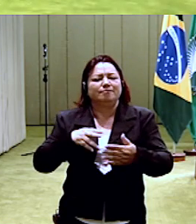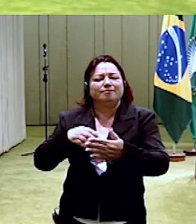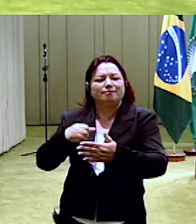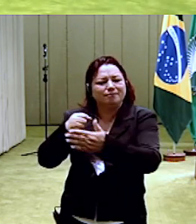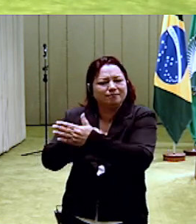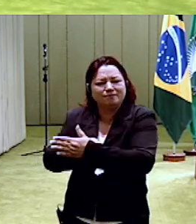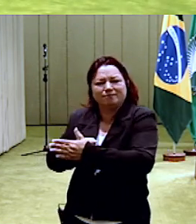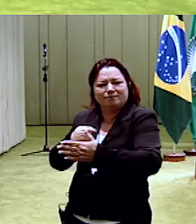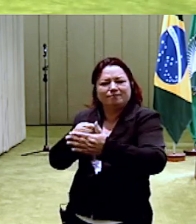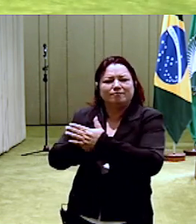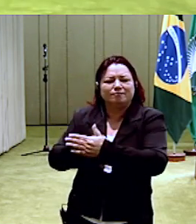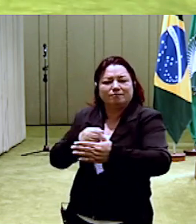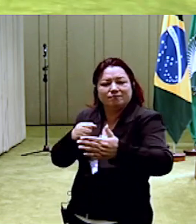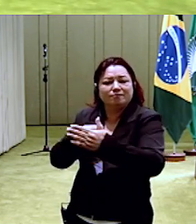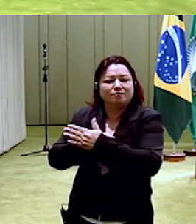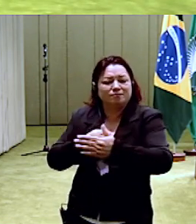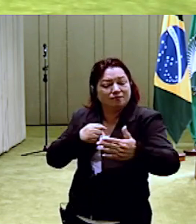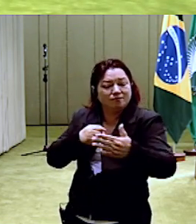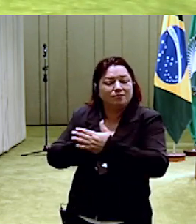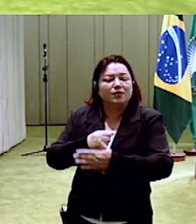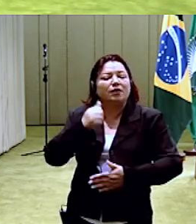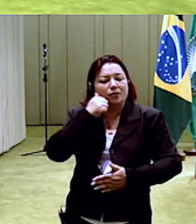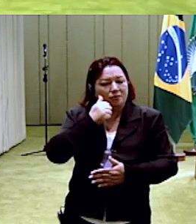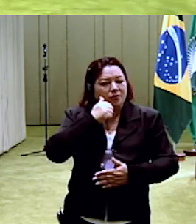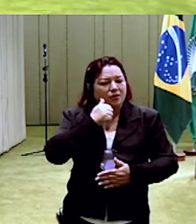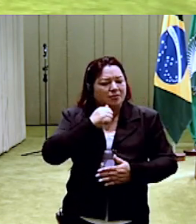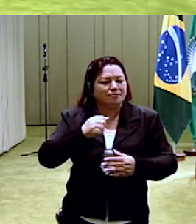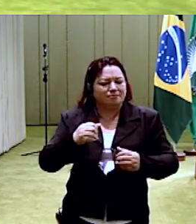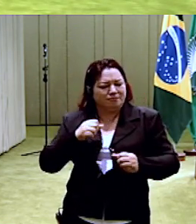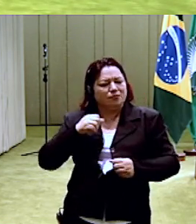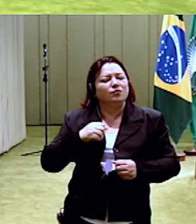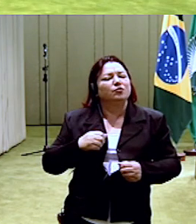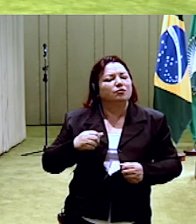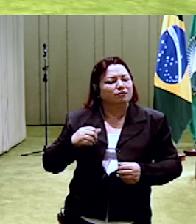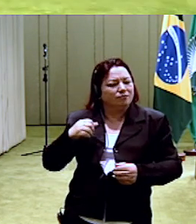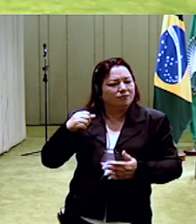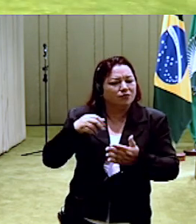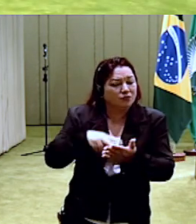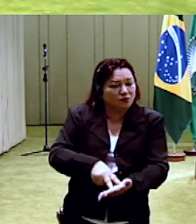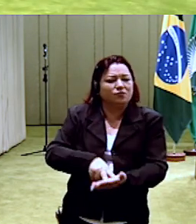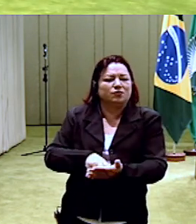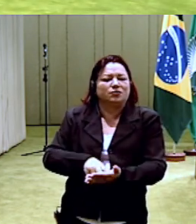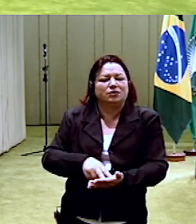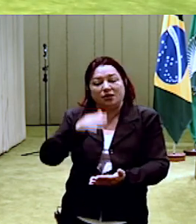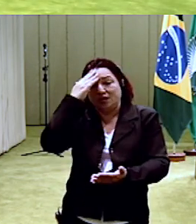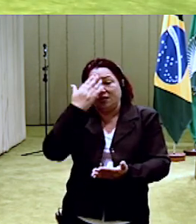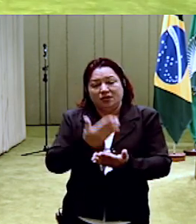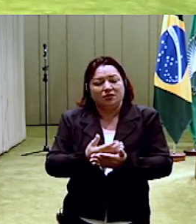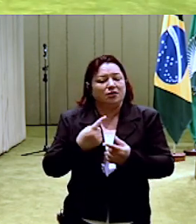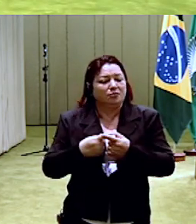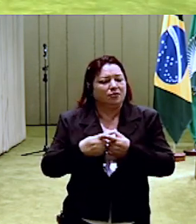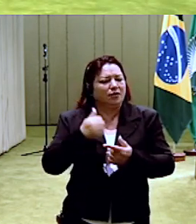either somebody stopping you not doing something what you want, but you have to go on and believe in yourself. There's nothing like